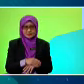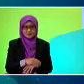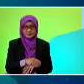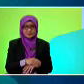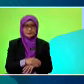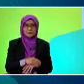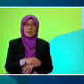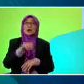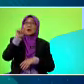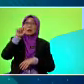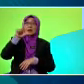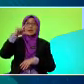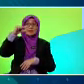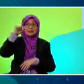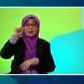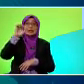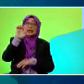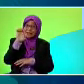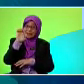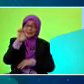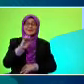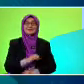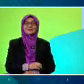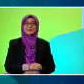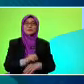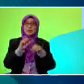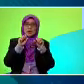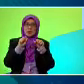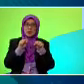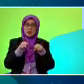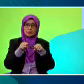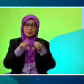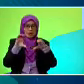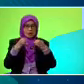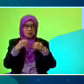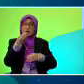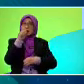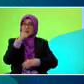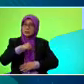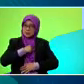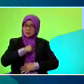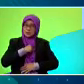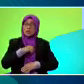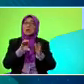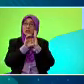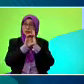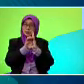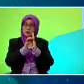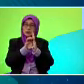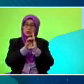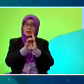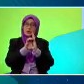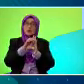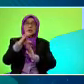is algae. Algae can produce their own food like plants. Examples of algae is